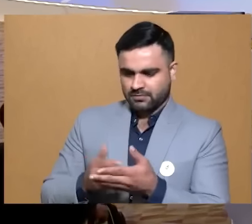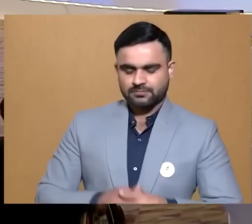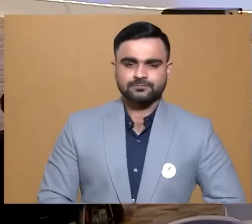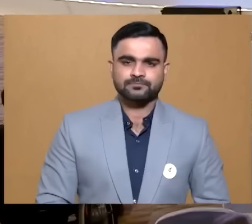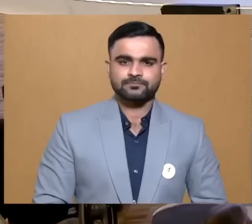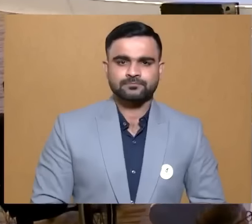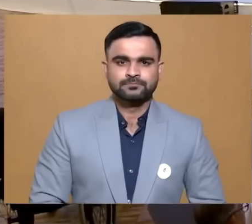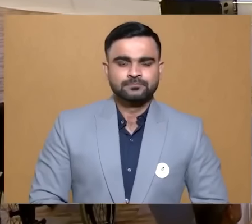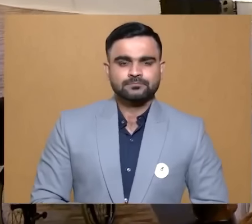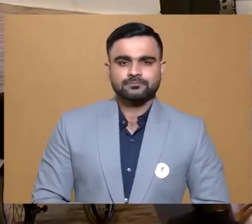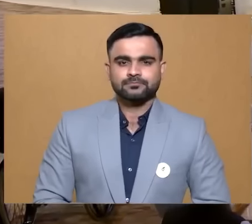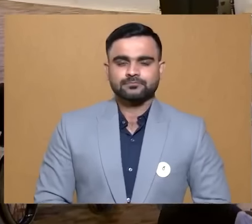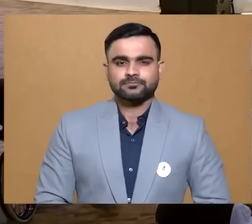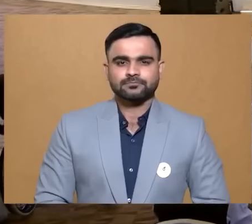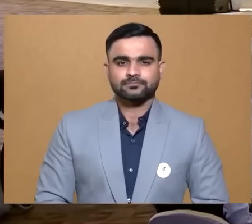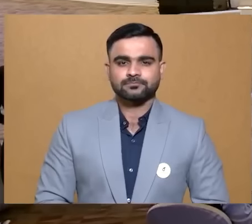You know,